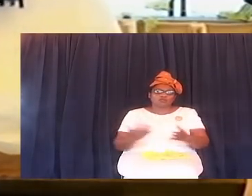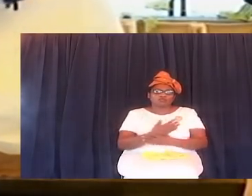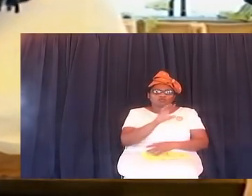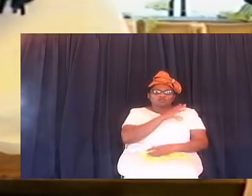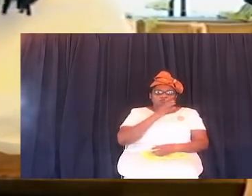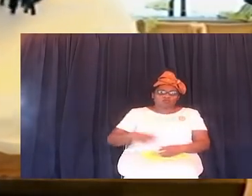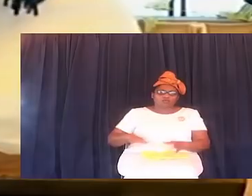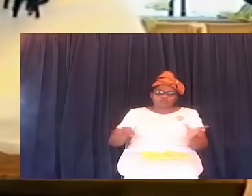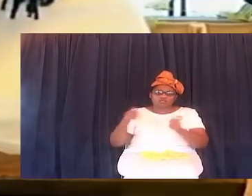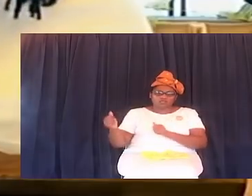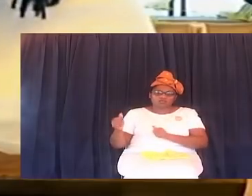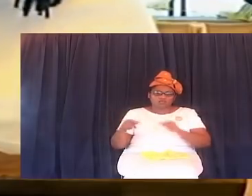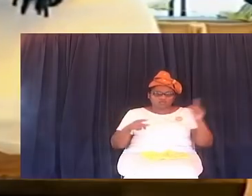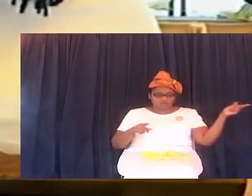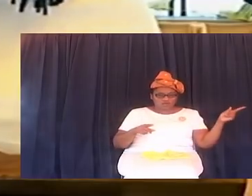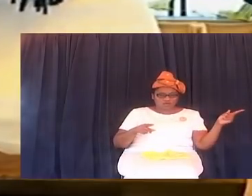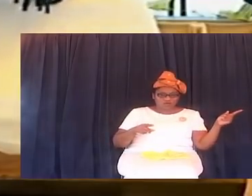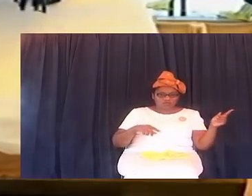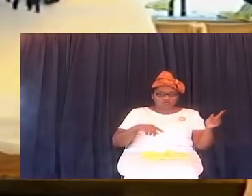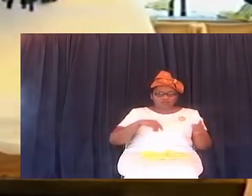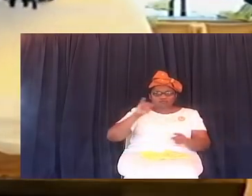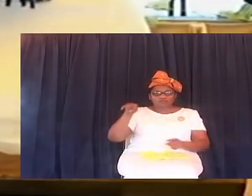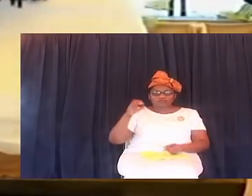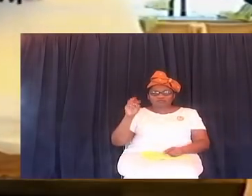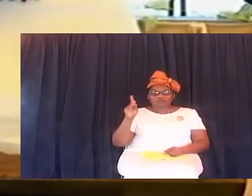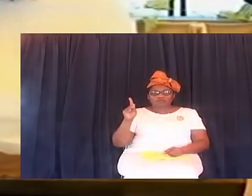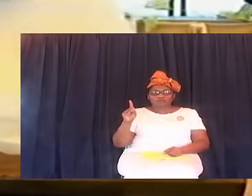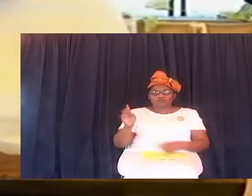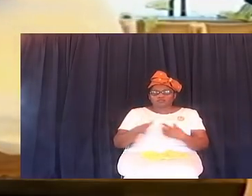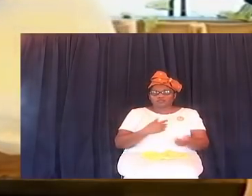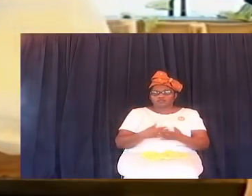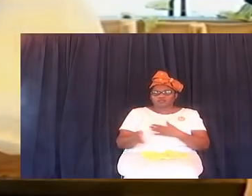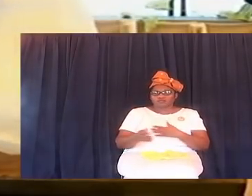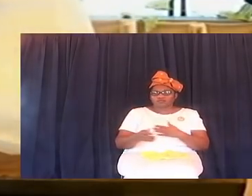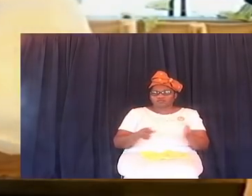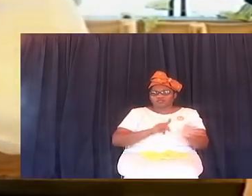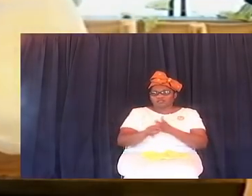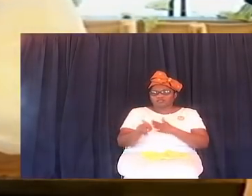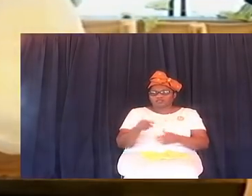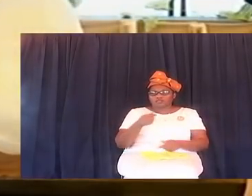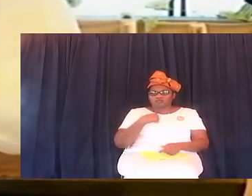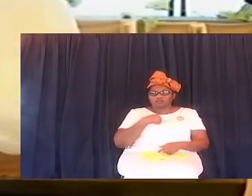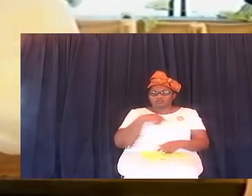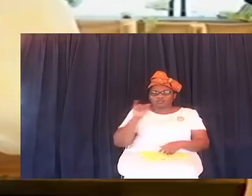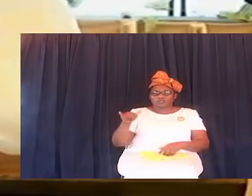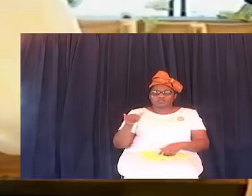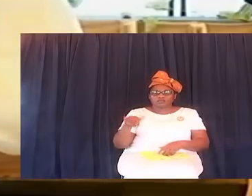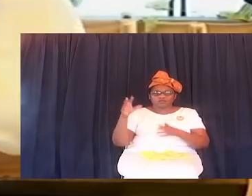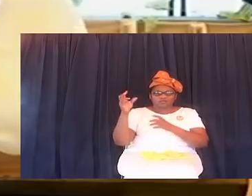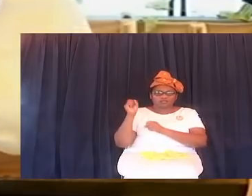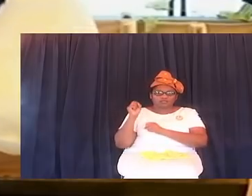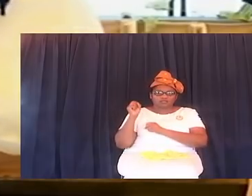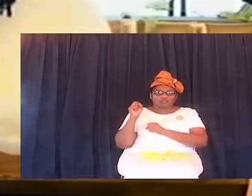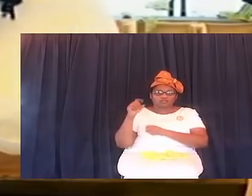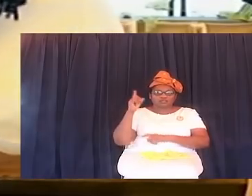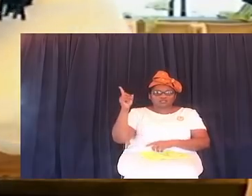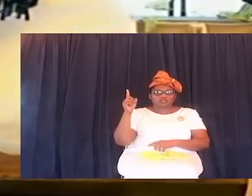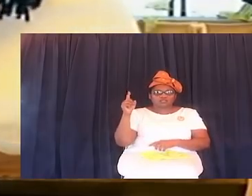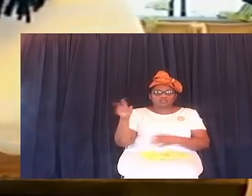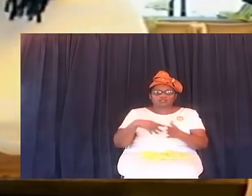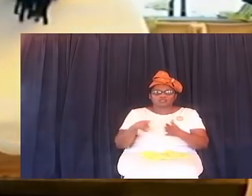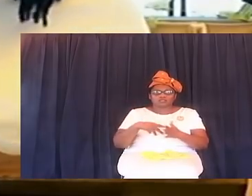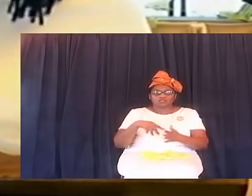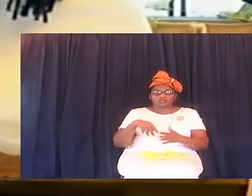Job 13 verse 15, though he slay me, yet will I trust him. Psalms 27 verse